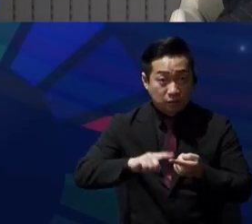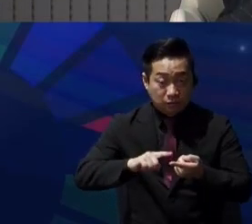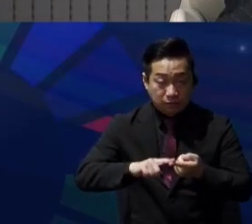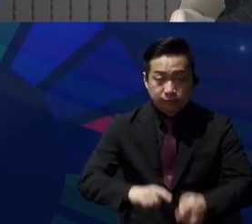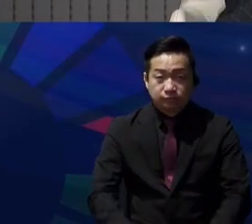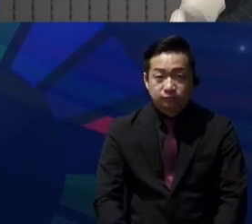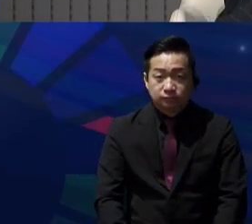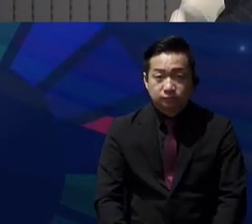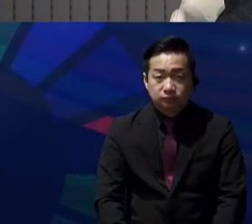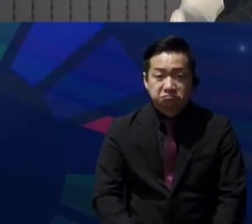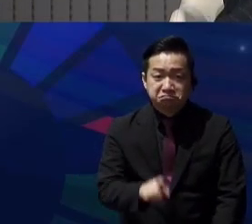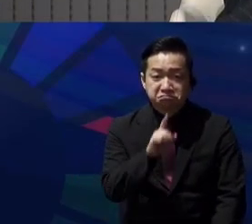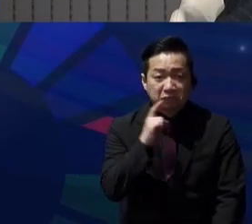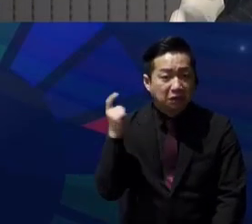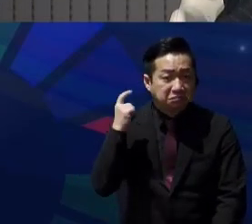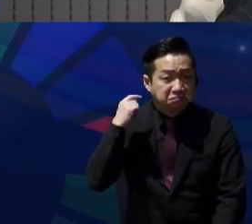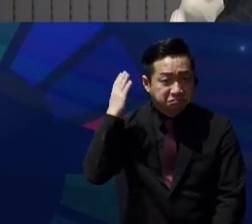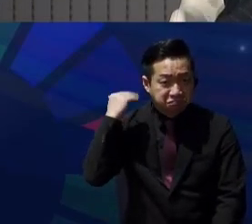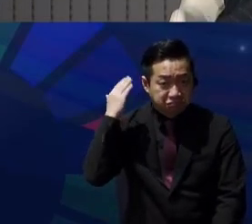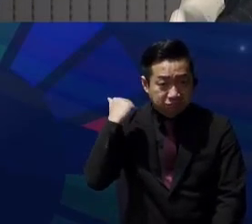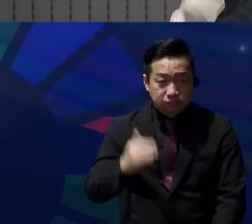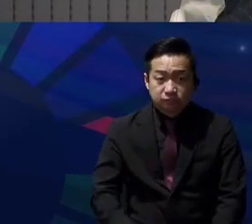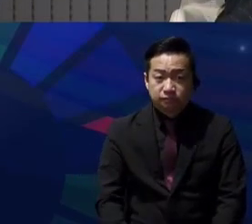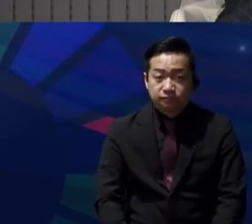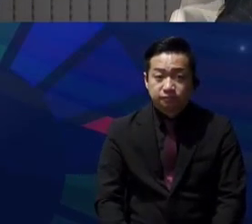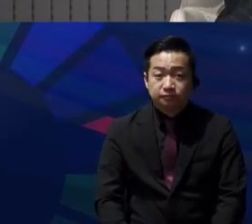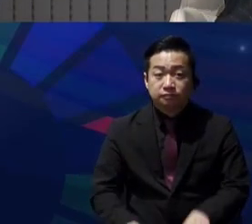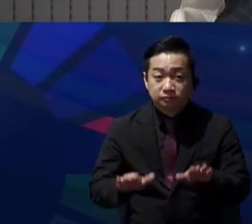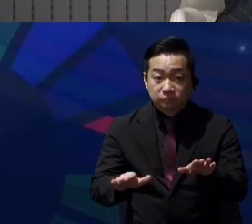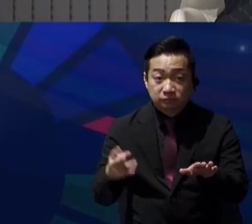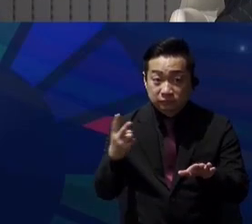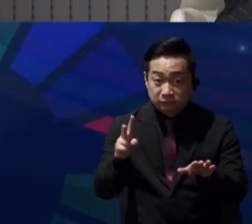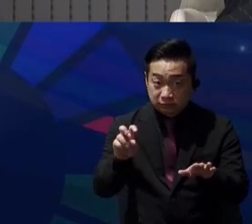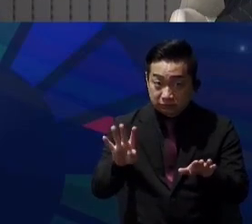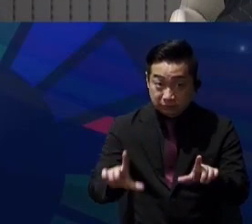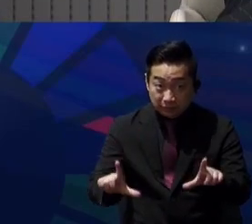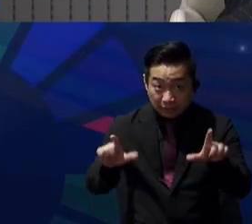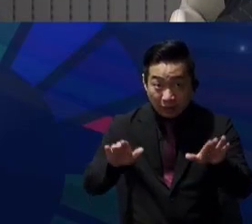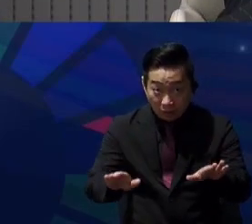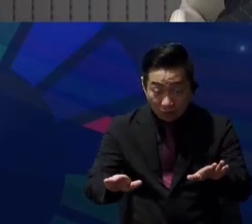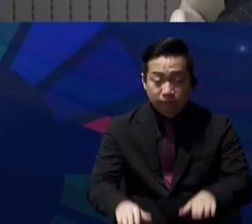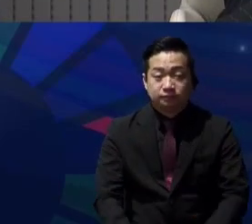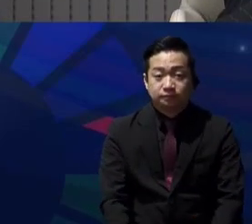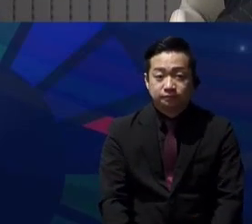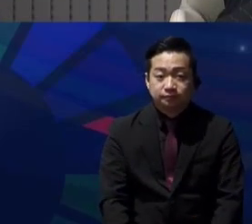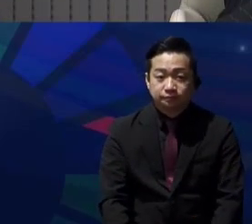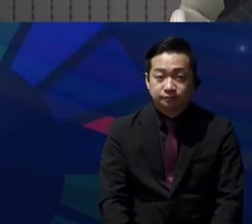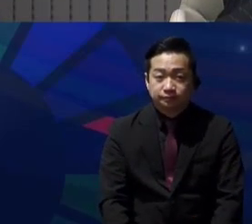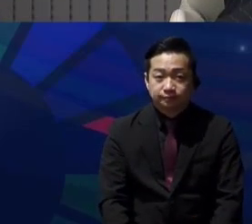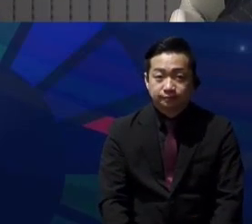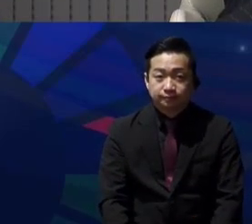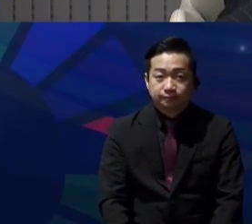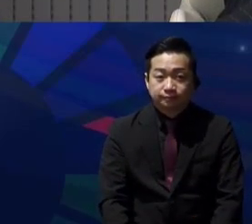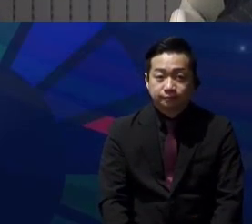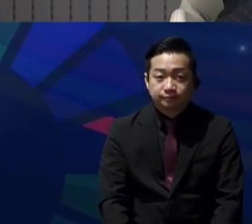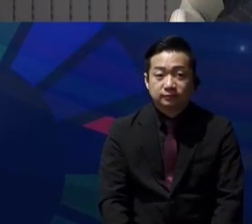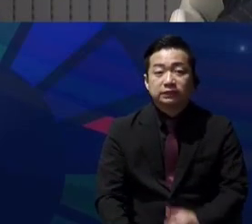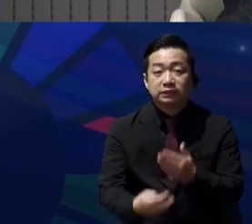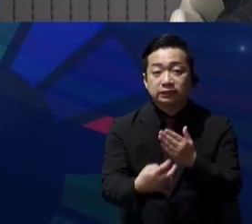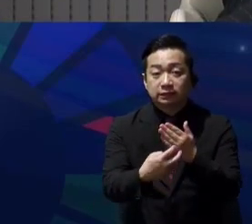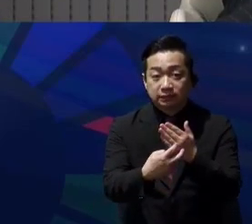it. This is 2024. And only 15% of medical schools still have